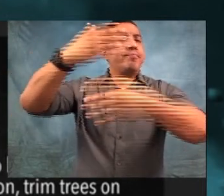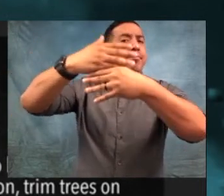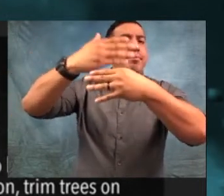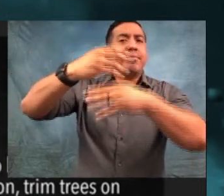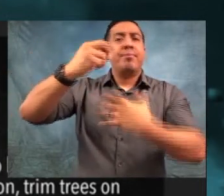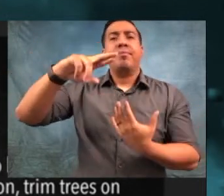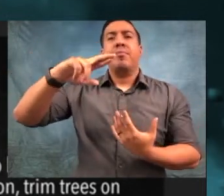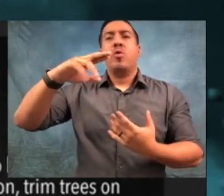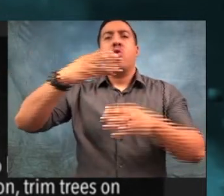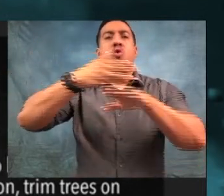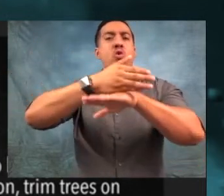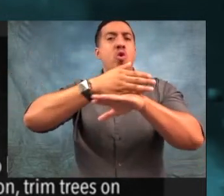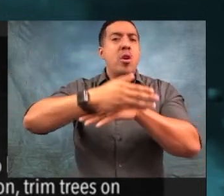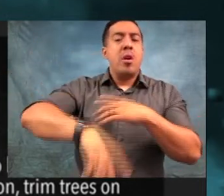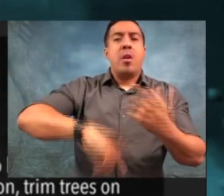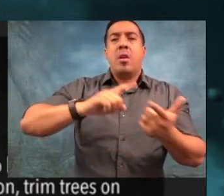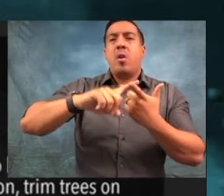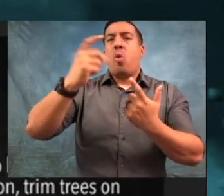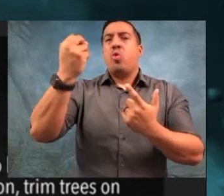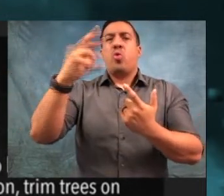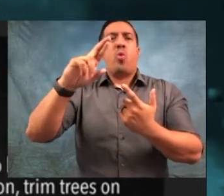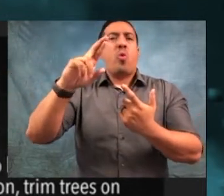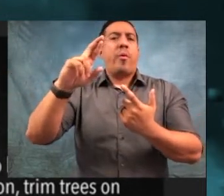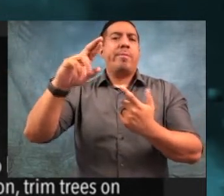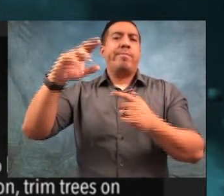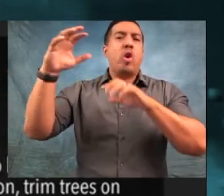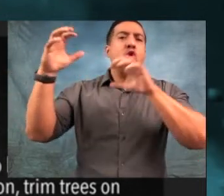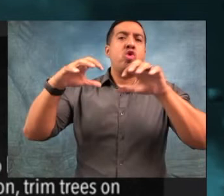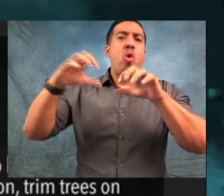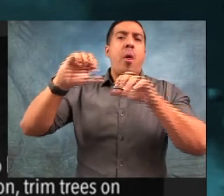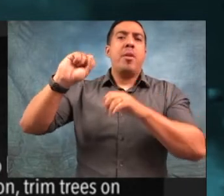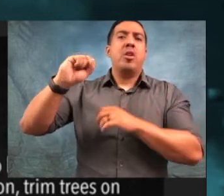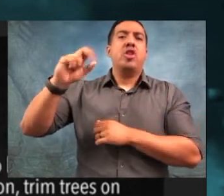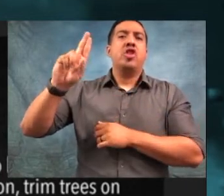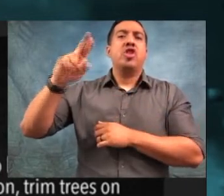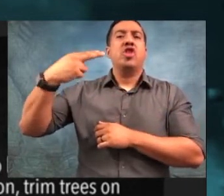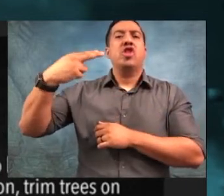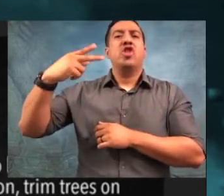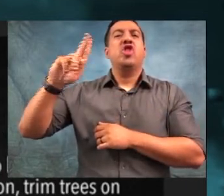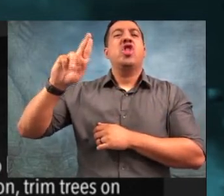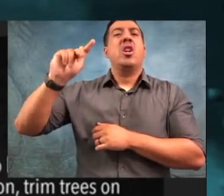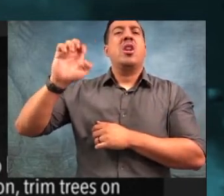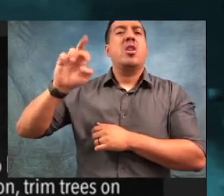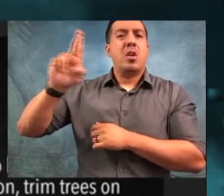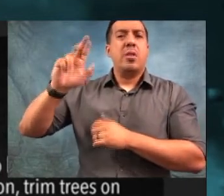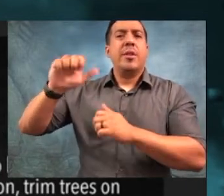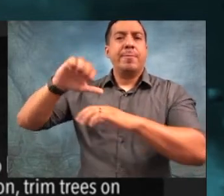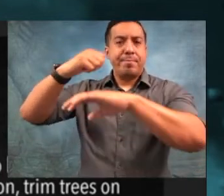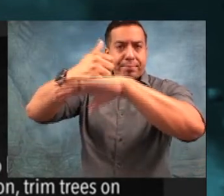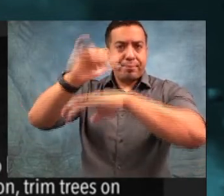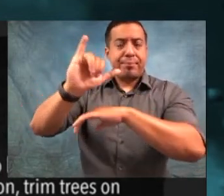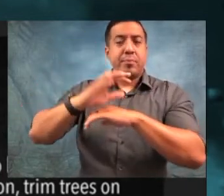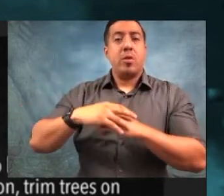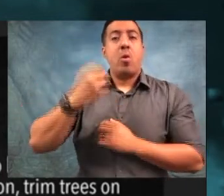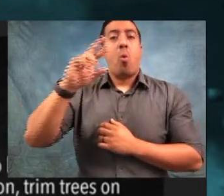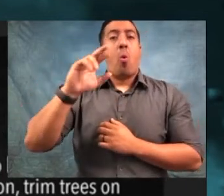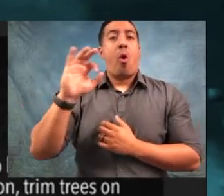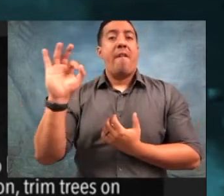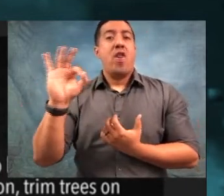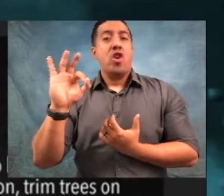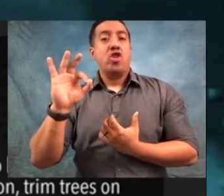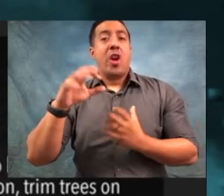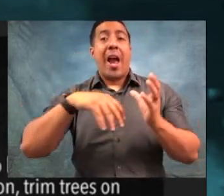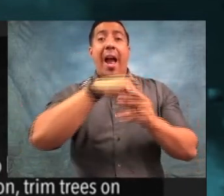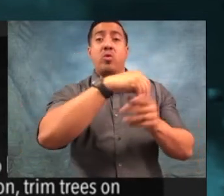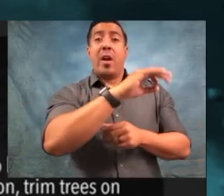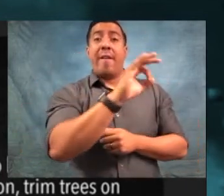windows if a storm approaches, whether that be plywood or storm shutters or something else. Secure any loose outdoor